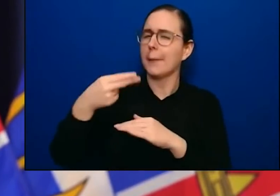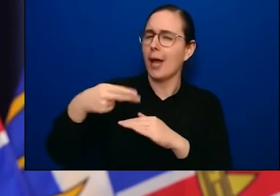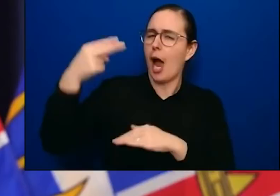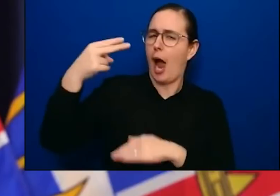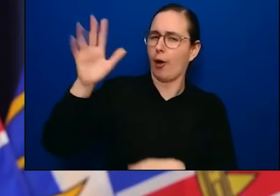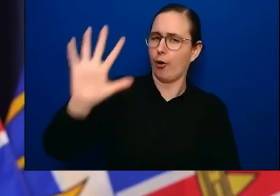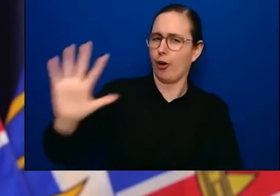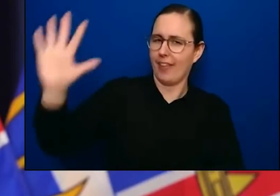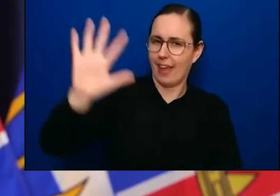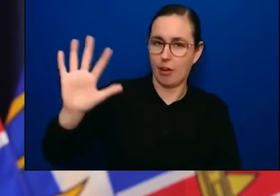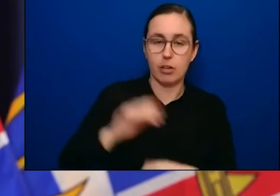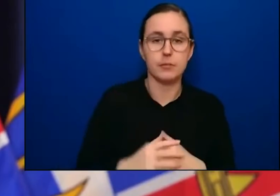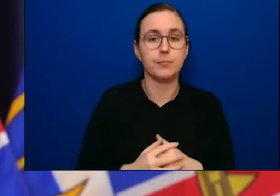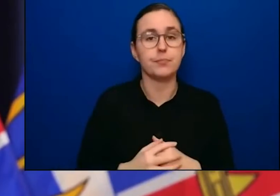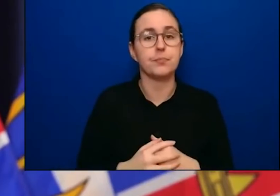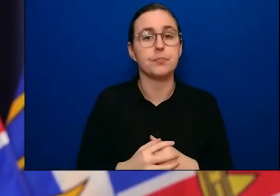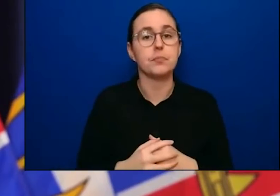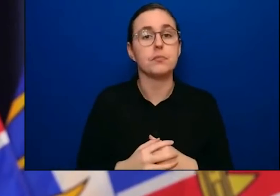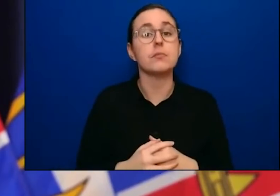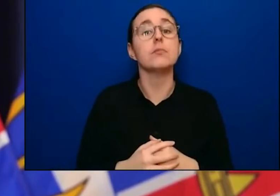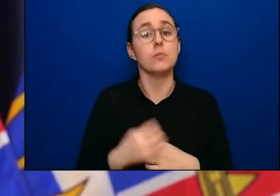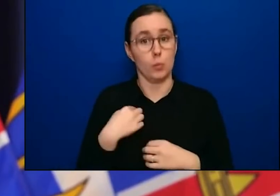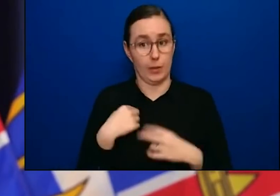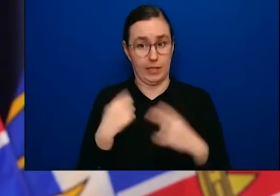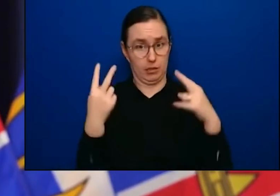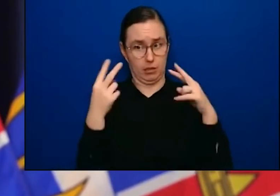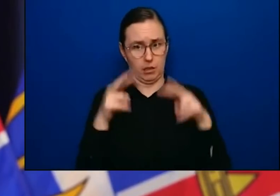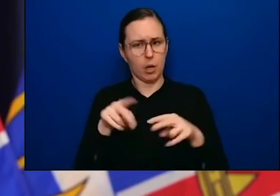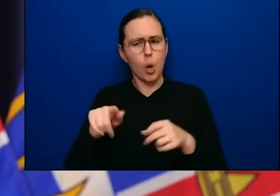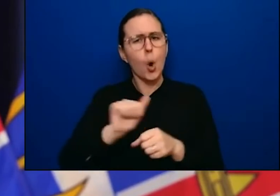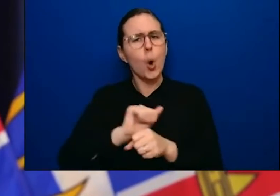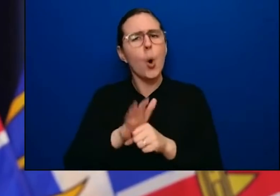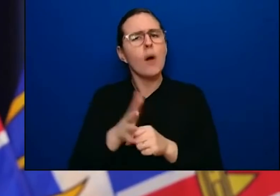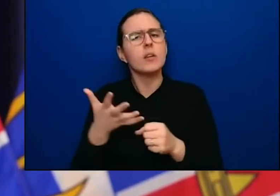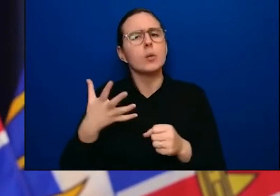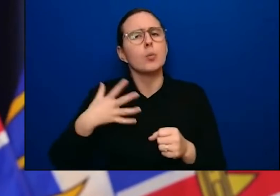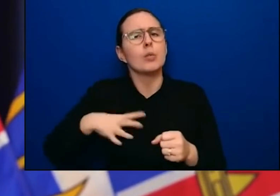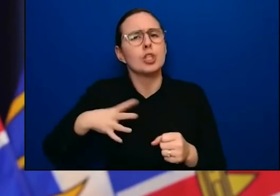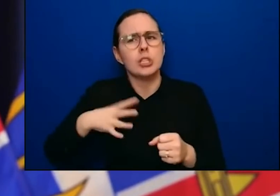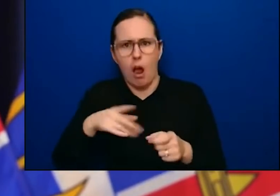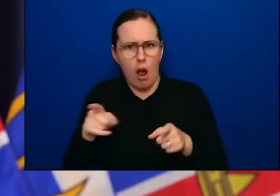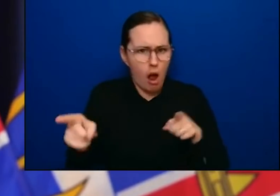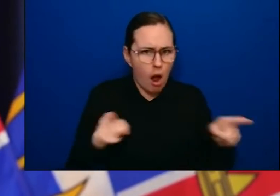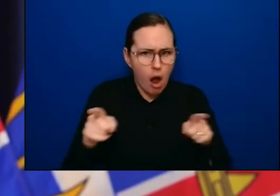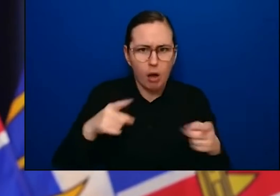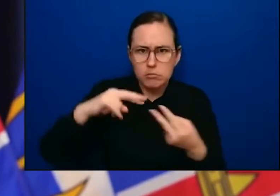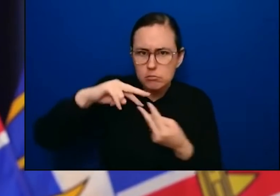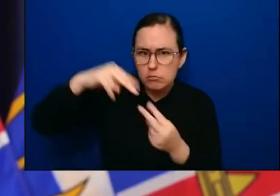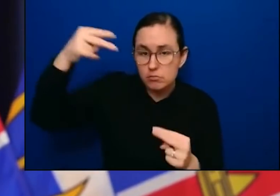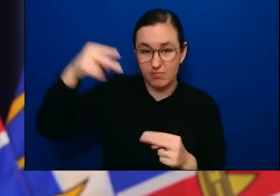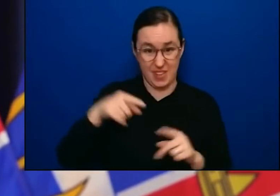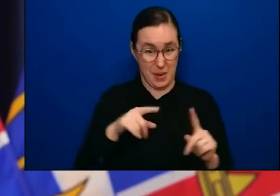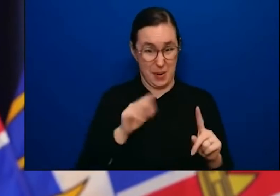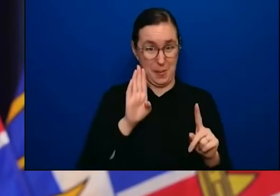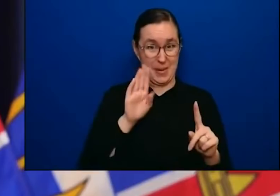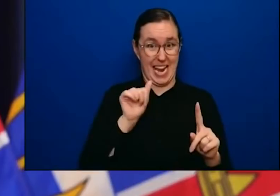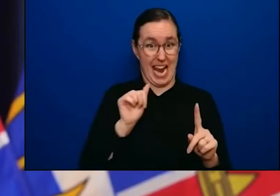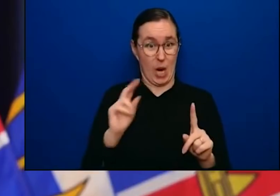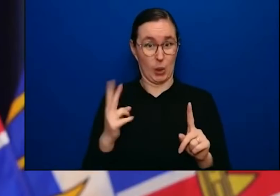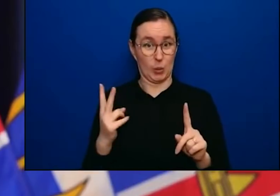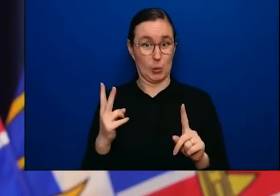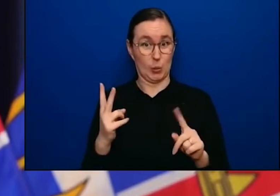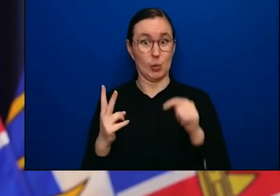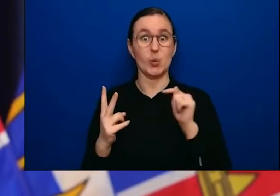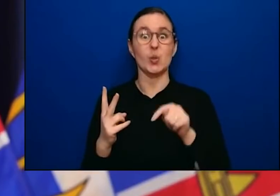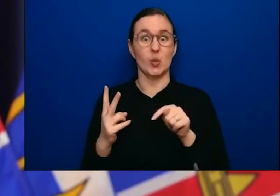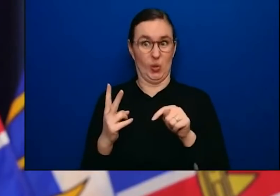BA.2. We are seeing a little bit of an increase in that. It is more infectious. It doesn't seem to cause more severe